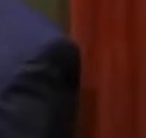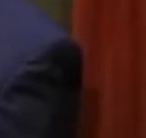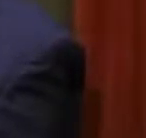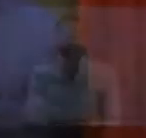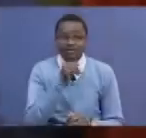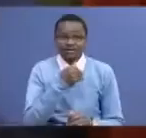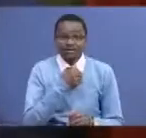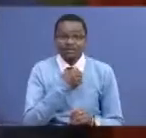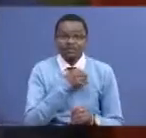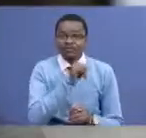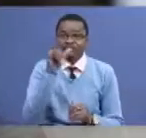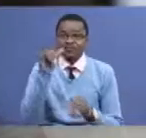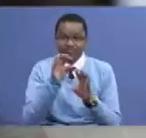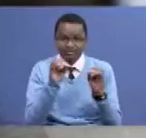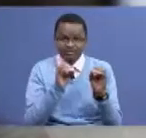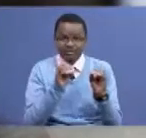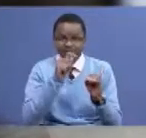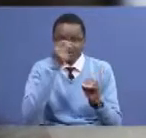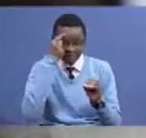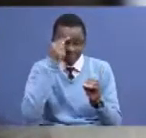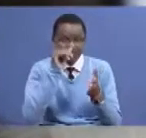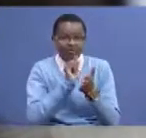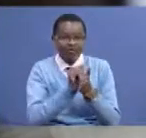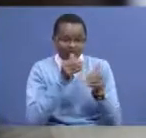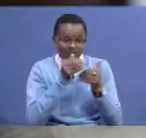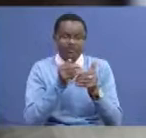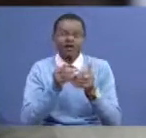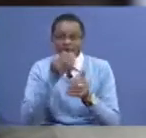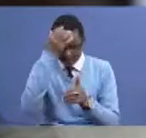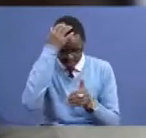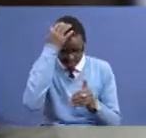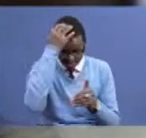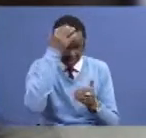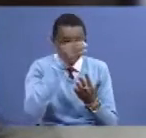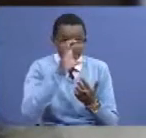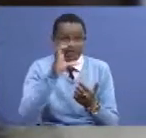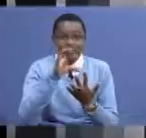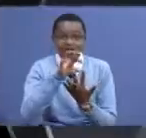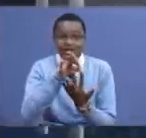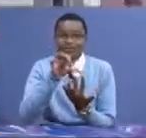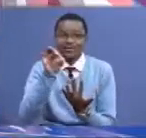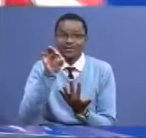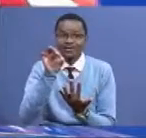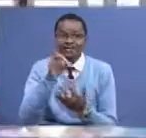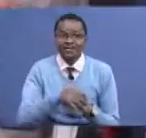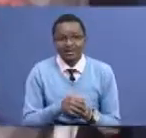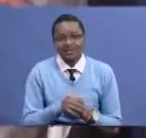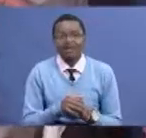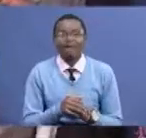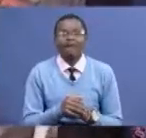Is he boarding or not? Kenyans sent into a frenzy following Miguna's county nomination.